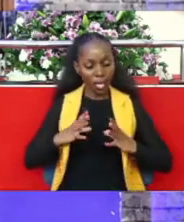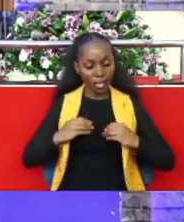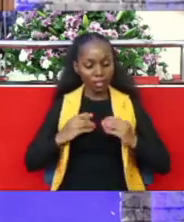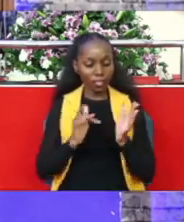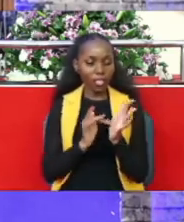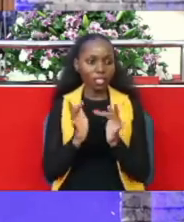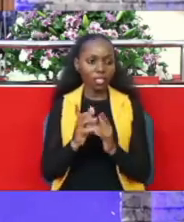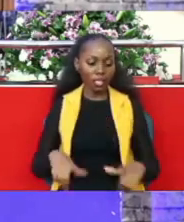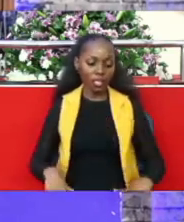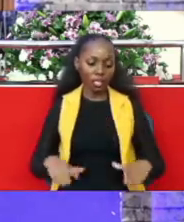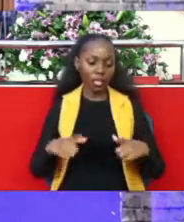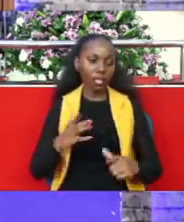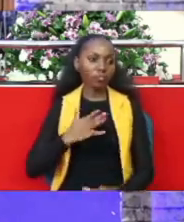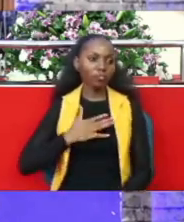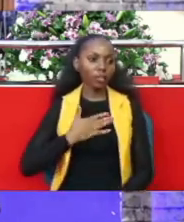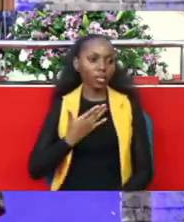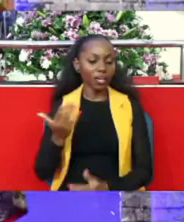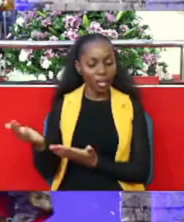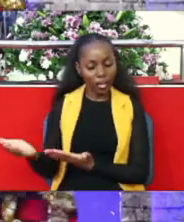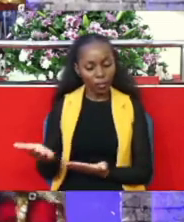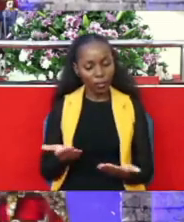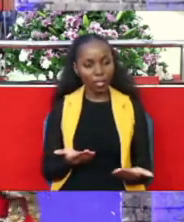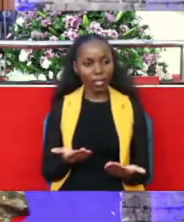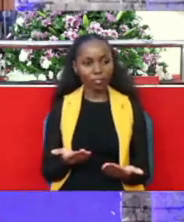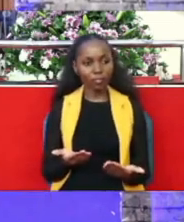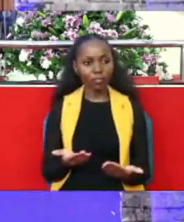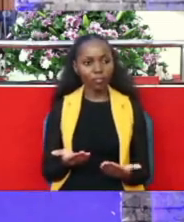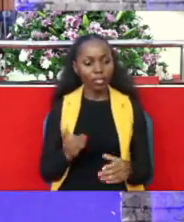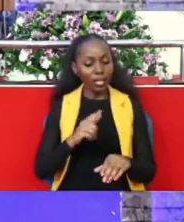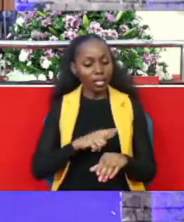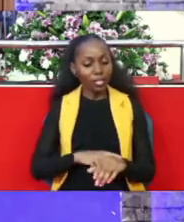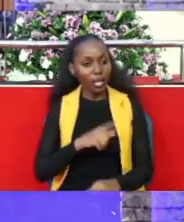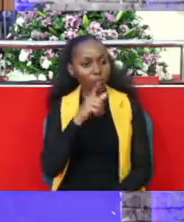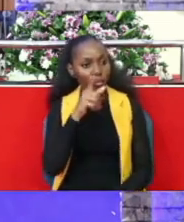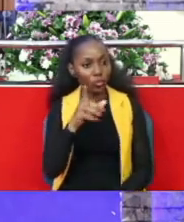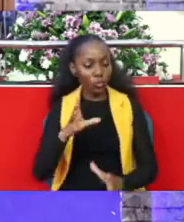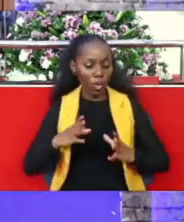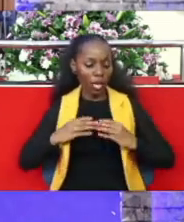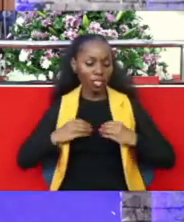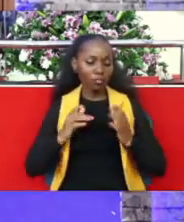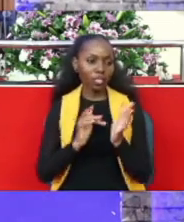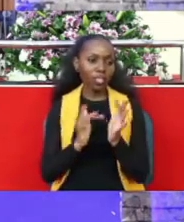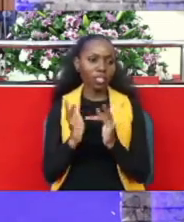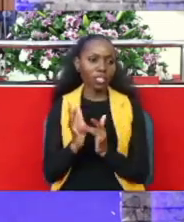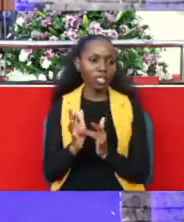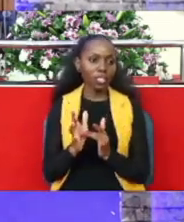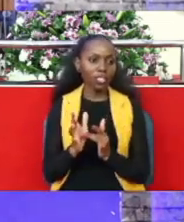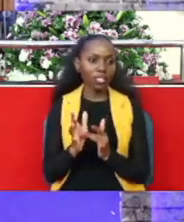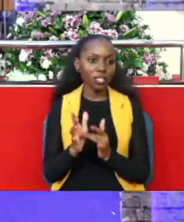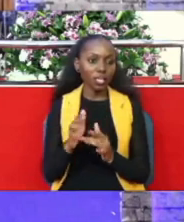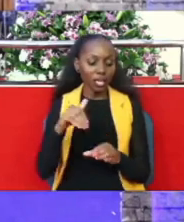Wakati nilipokea Yesu na nikamkaribisha maishani mwangu. When you accepted Jesus and you invited him into your wakati life. Wakati ulimpokea Yesu